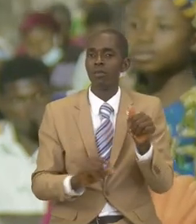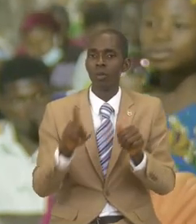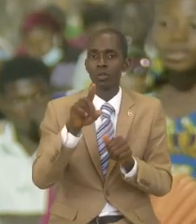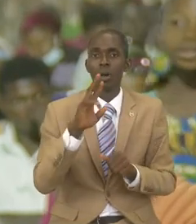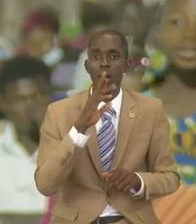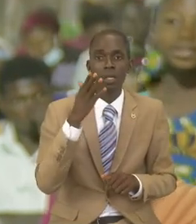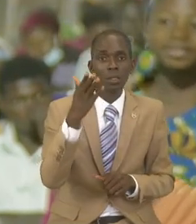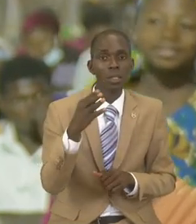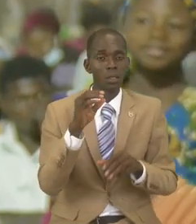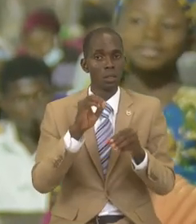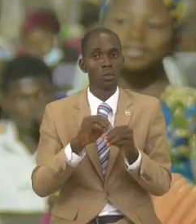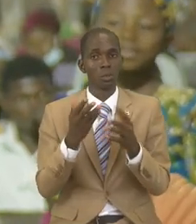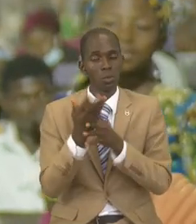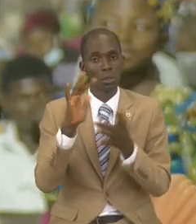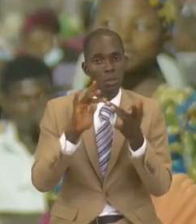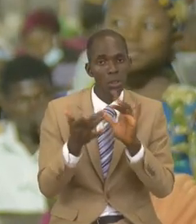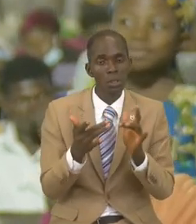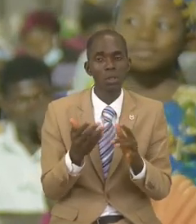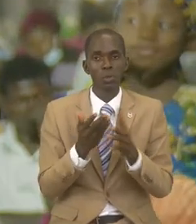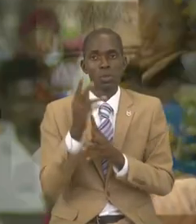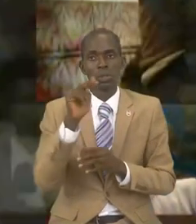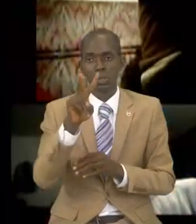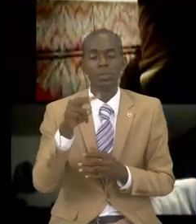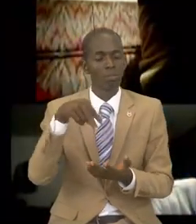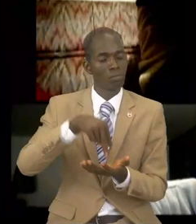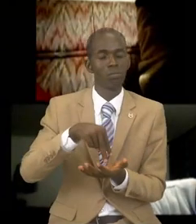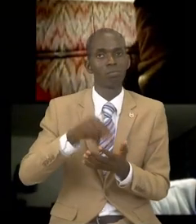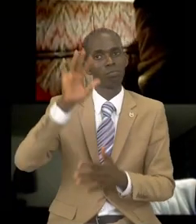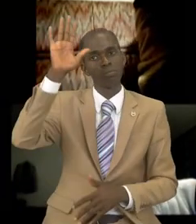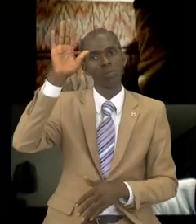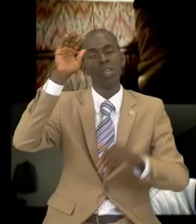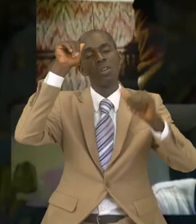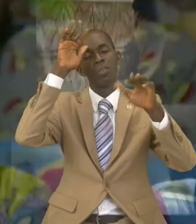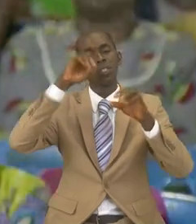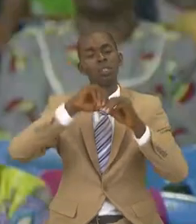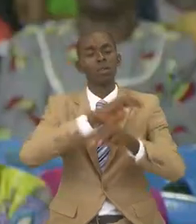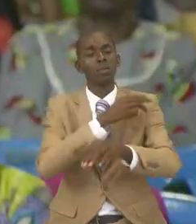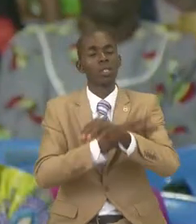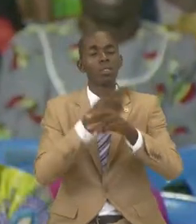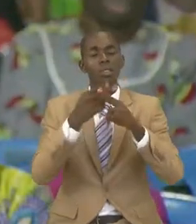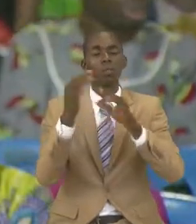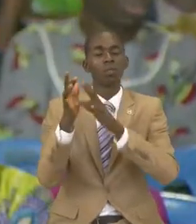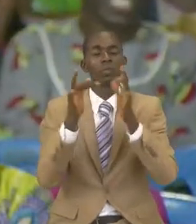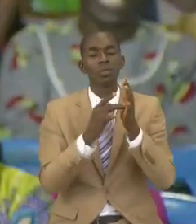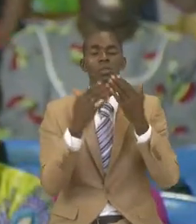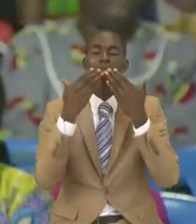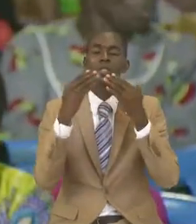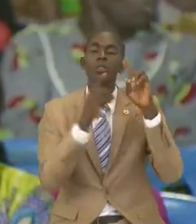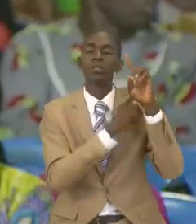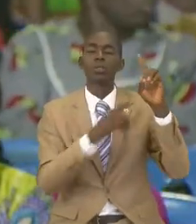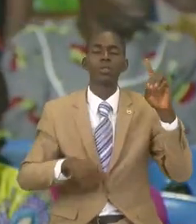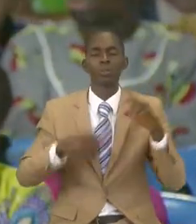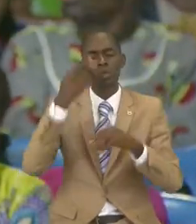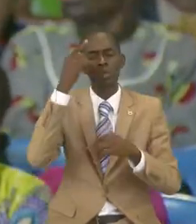are connected with us now. We're praying together. Father, in the mighty name of Jesus, thank you, Lord, because you have